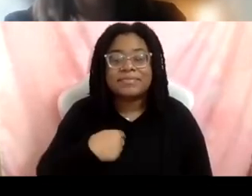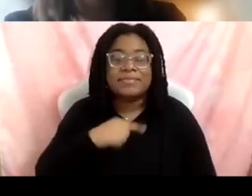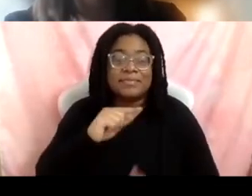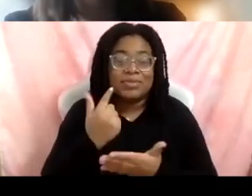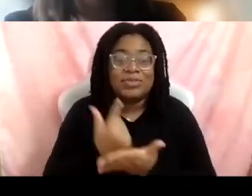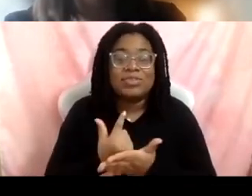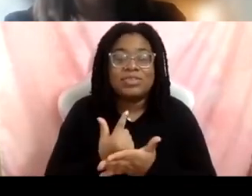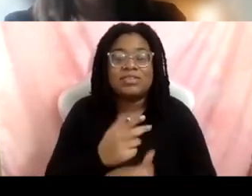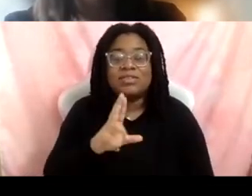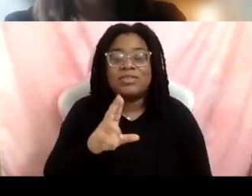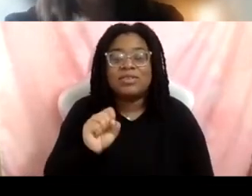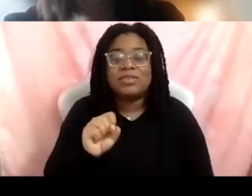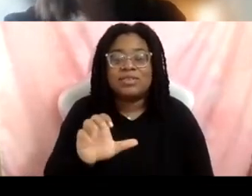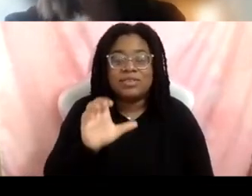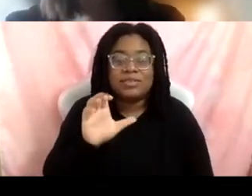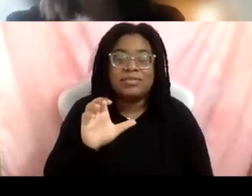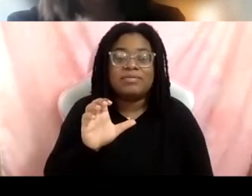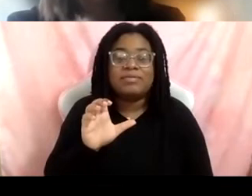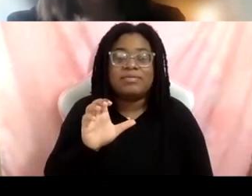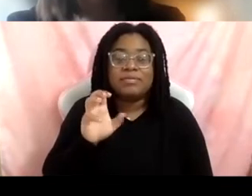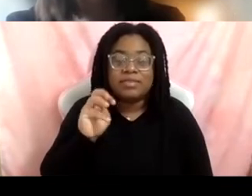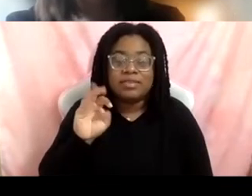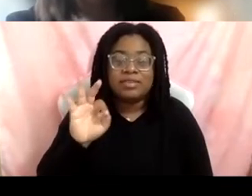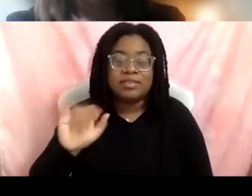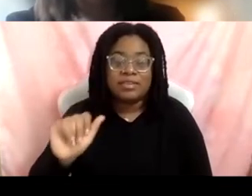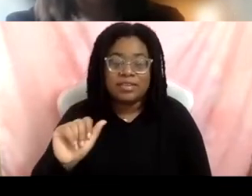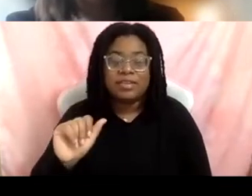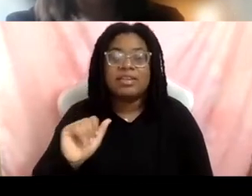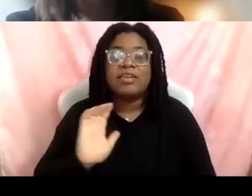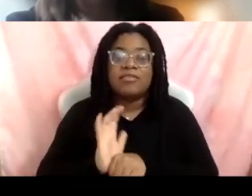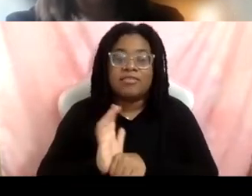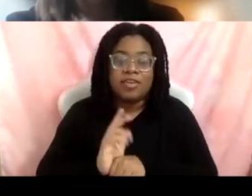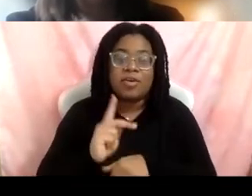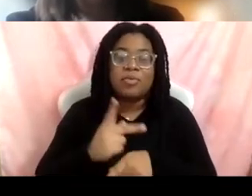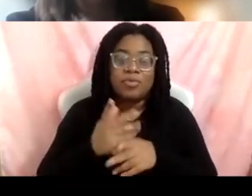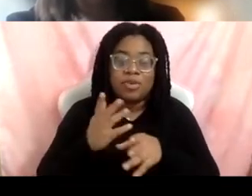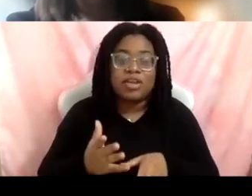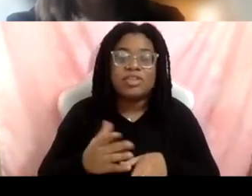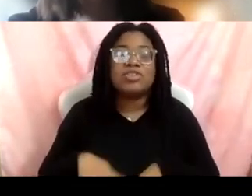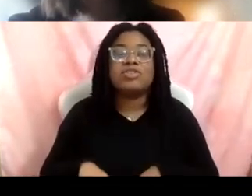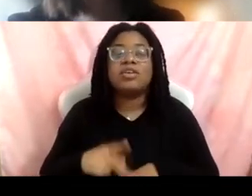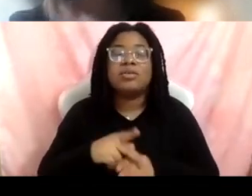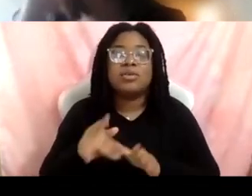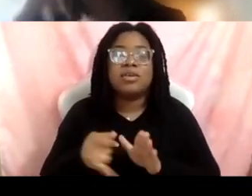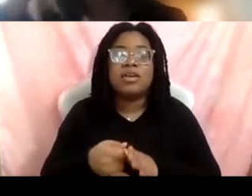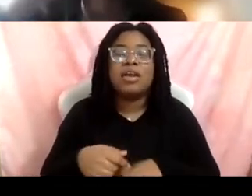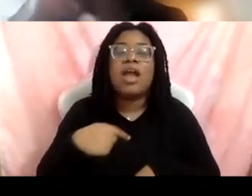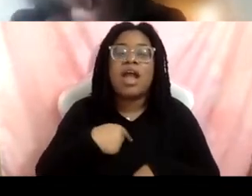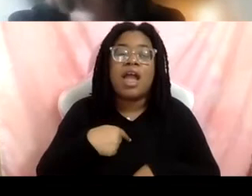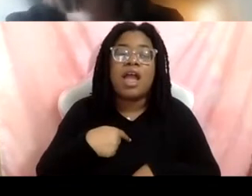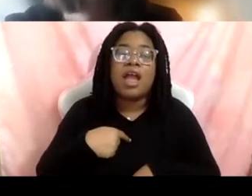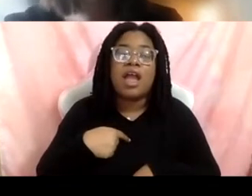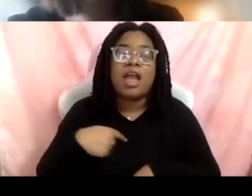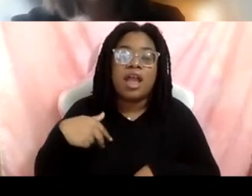of the USC MFA film production program, and I walk with a cane due to a spinal cord